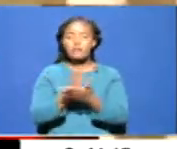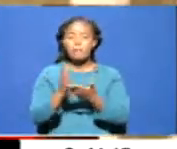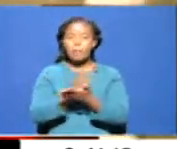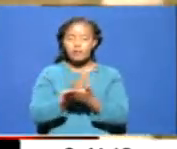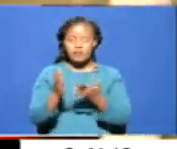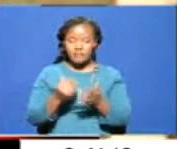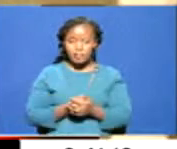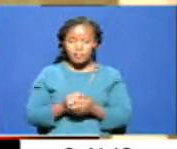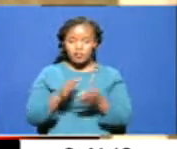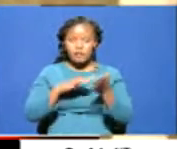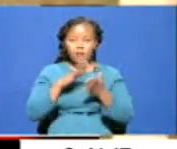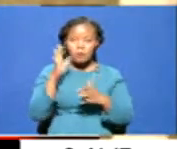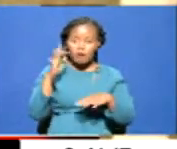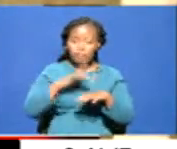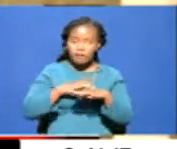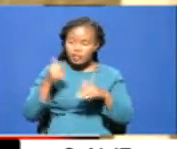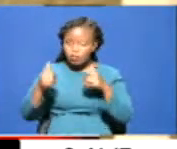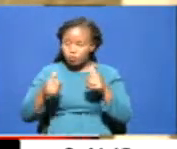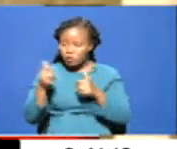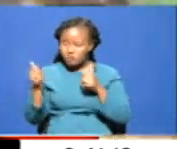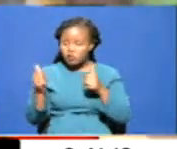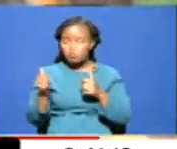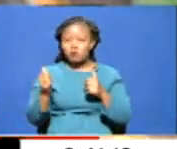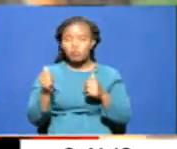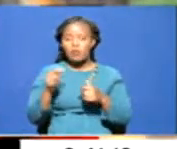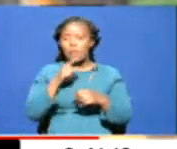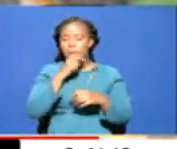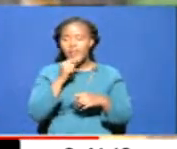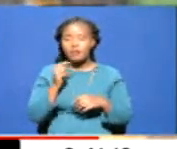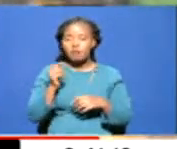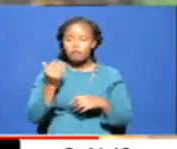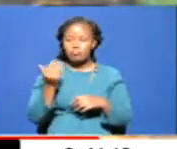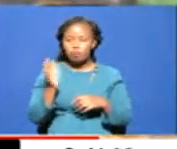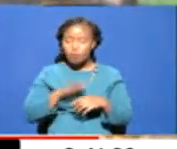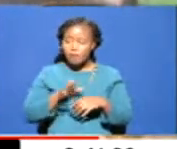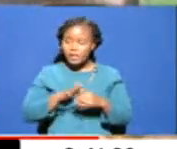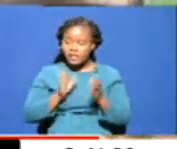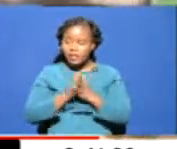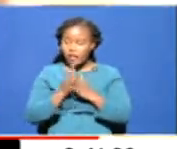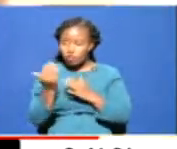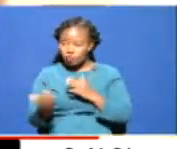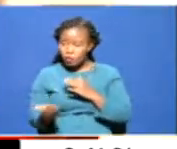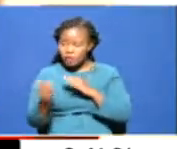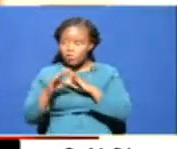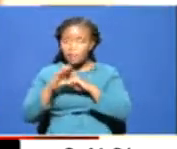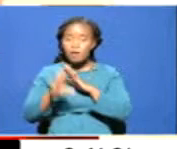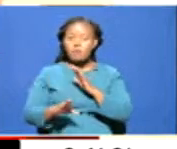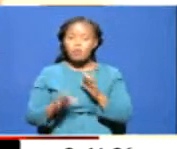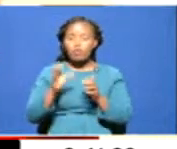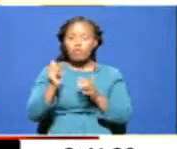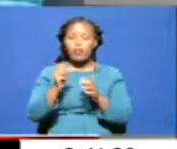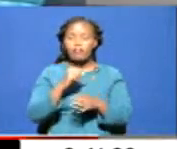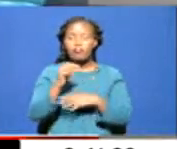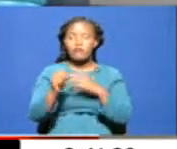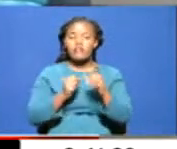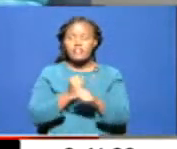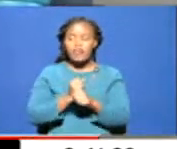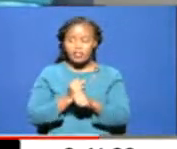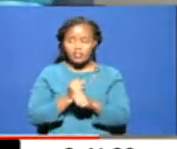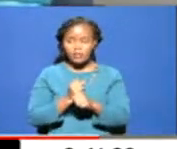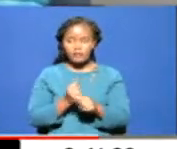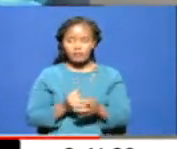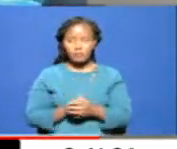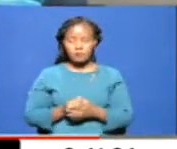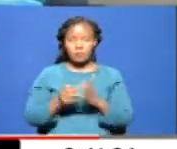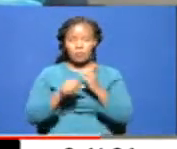the women and children below the age of 5 who spend most of their time with their mothers.